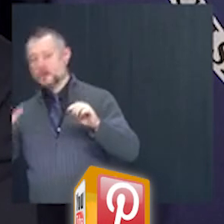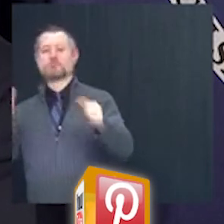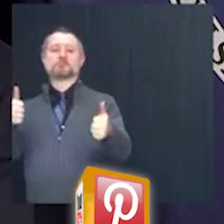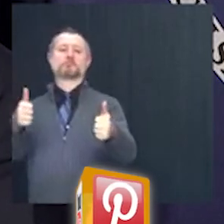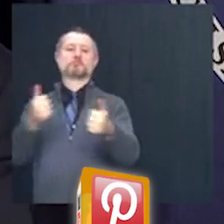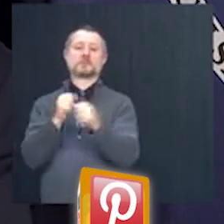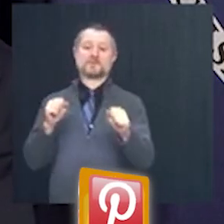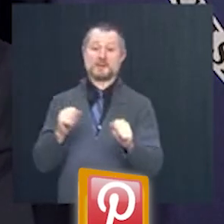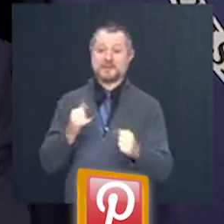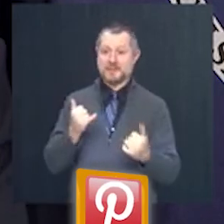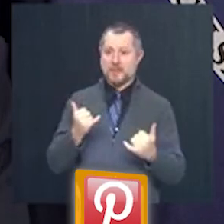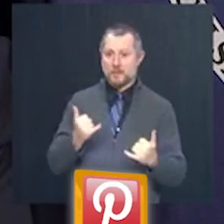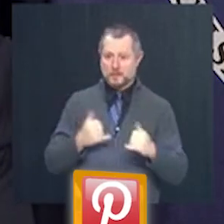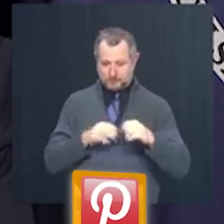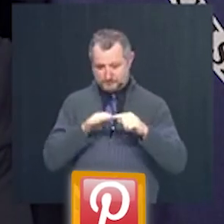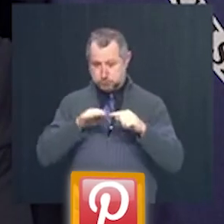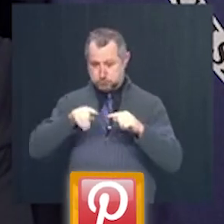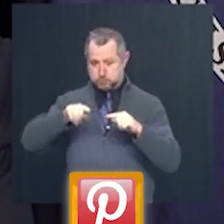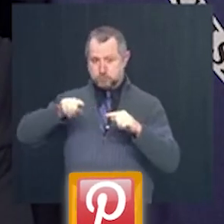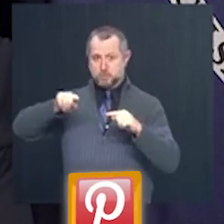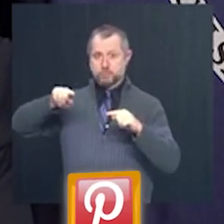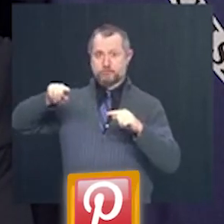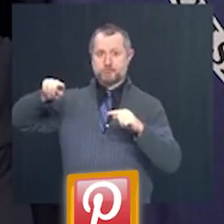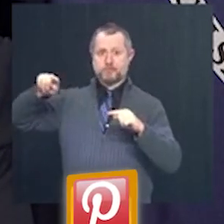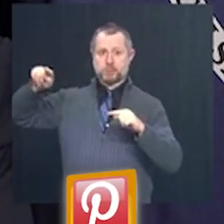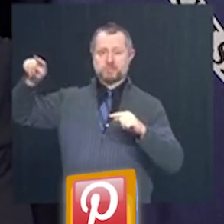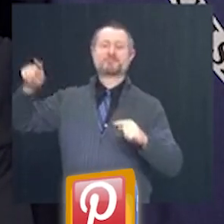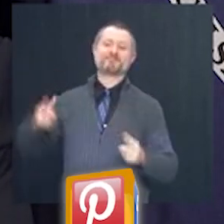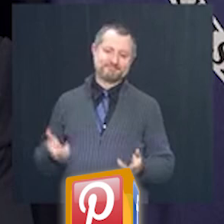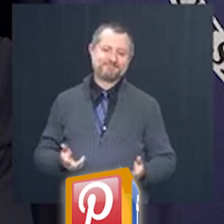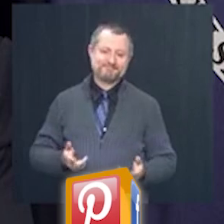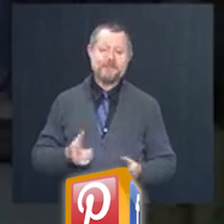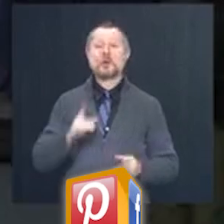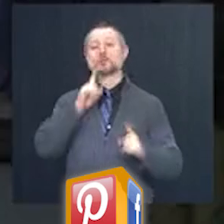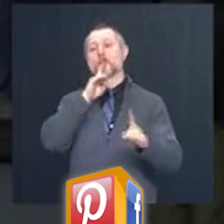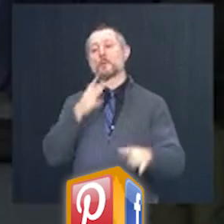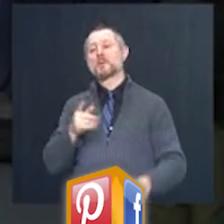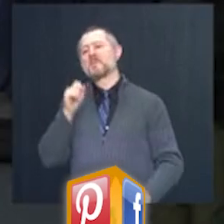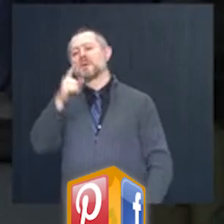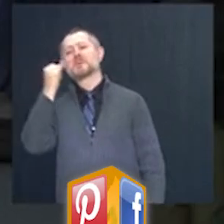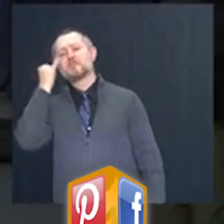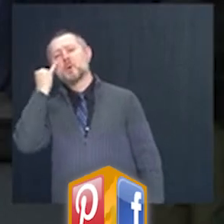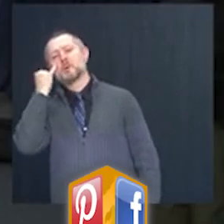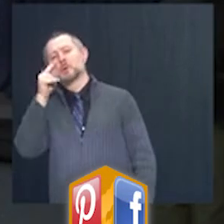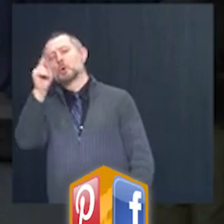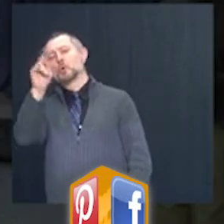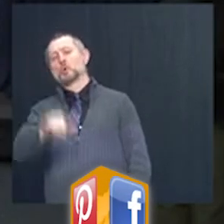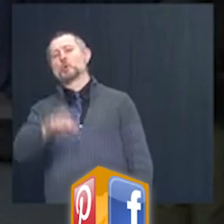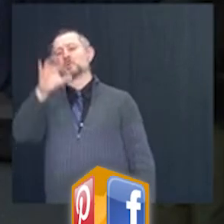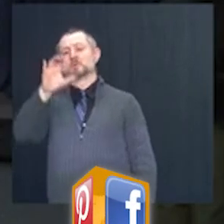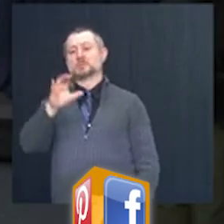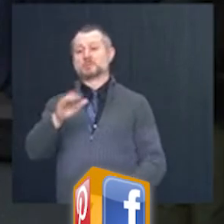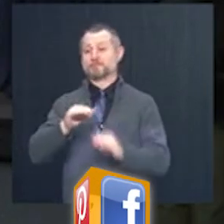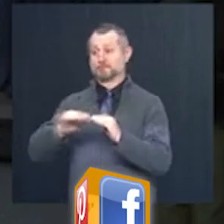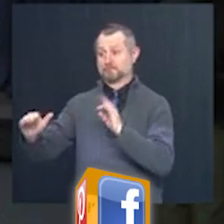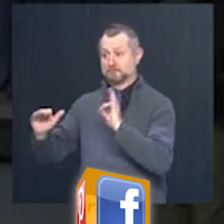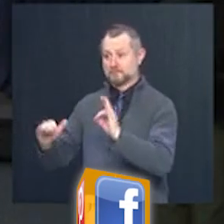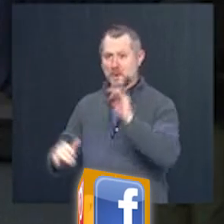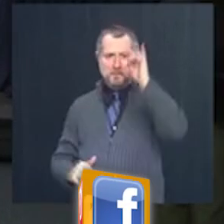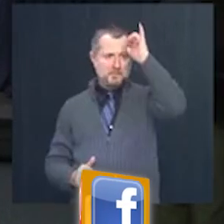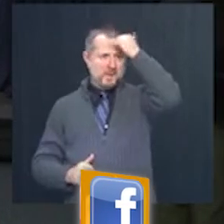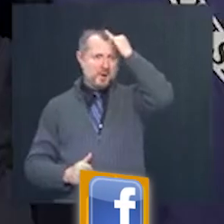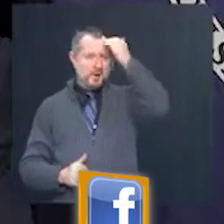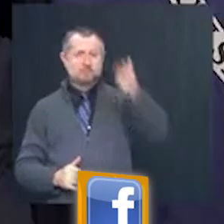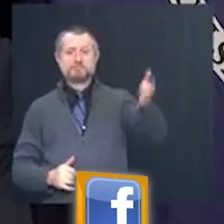it's increasing. What if it's stable in New York City and it goes up in Buffalo? It goes region by region. So if